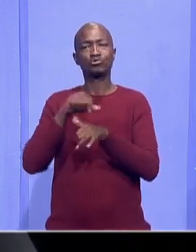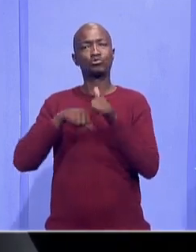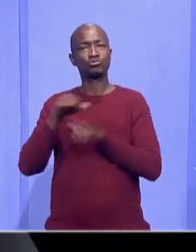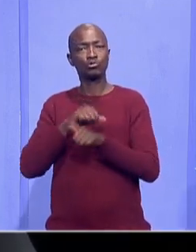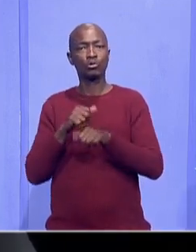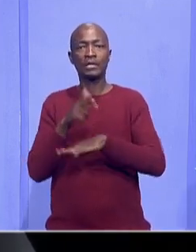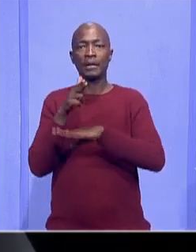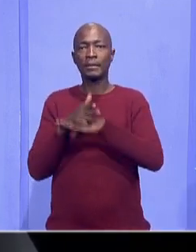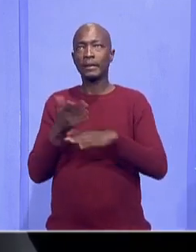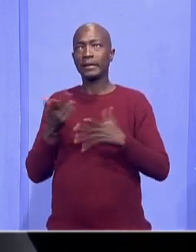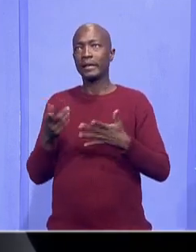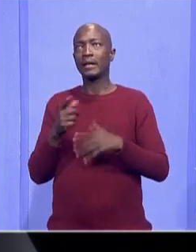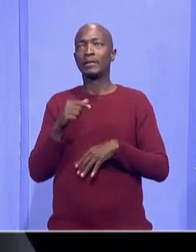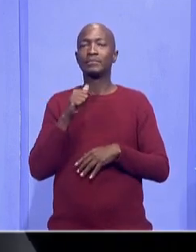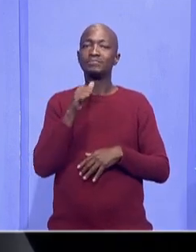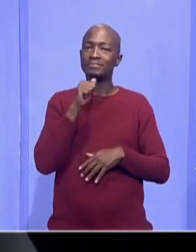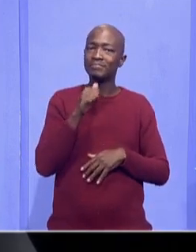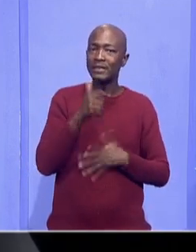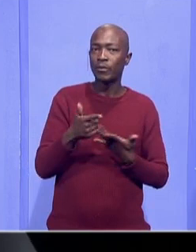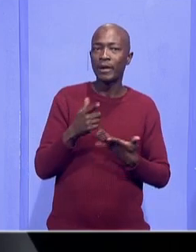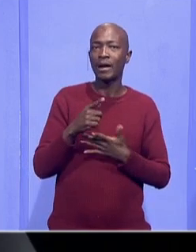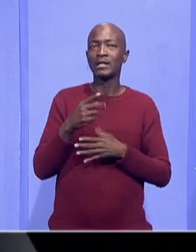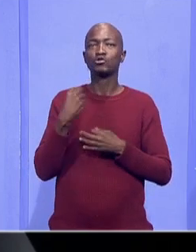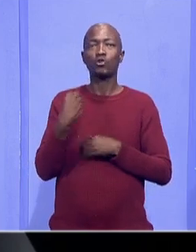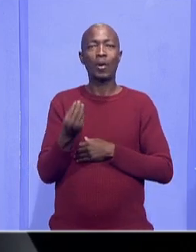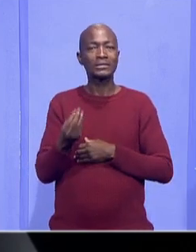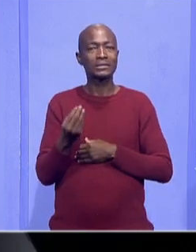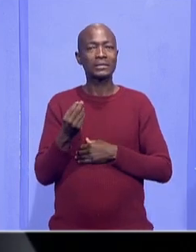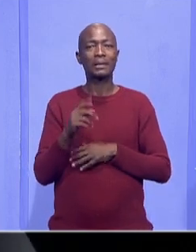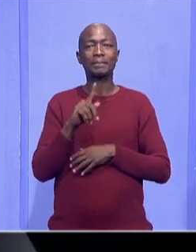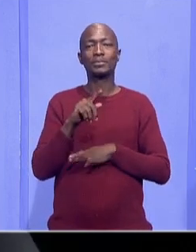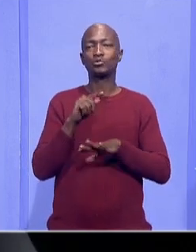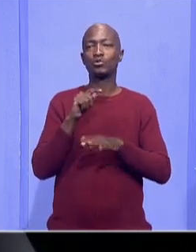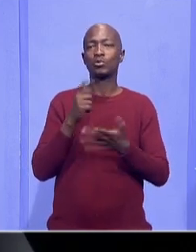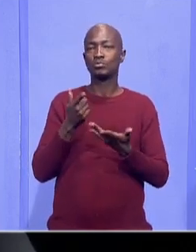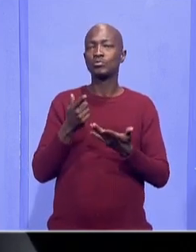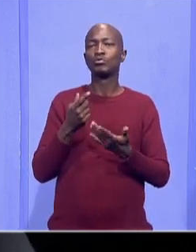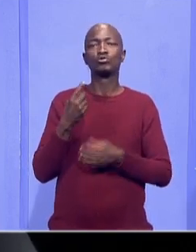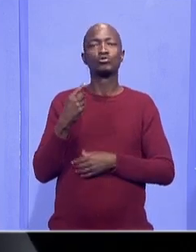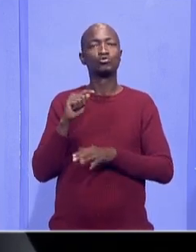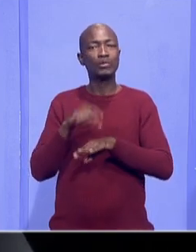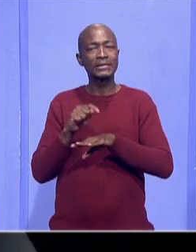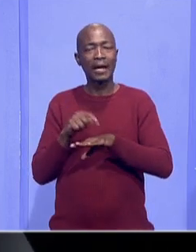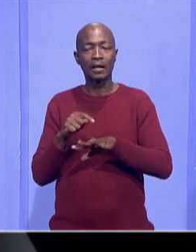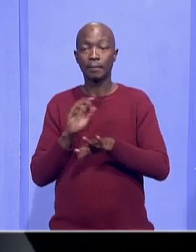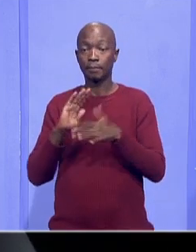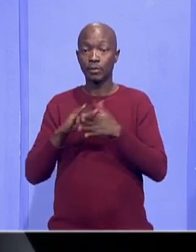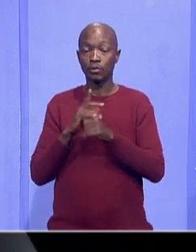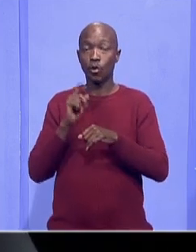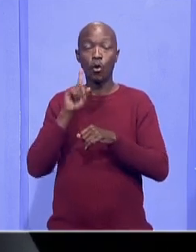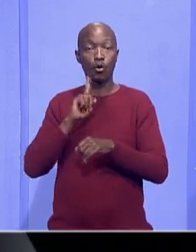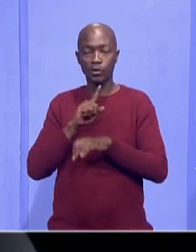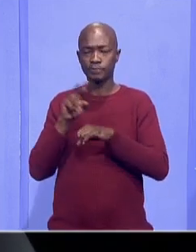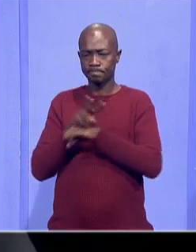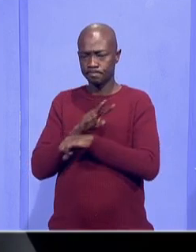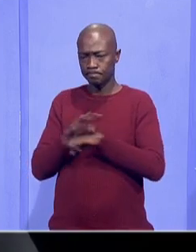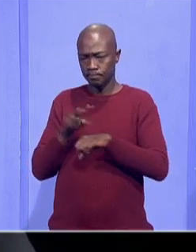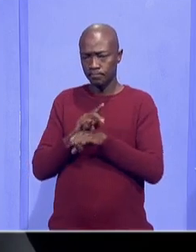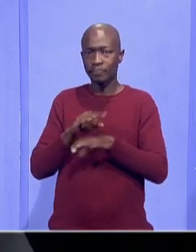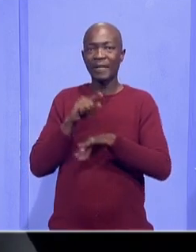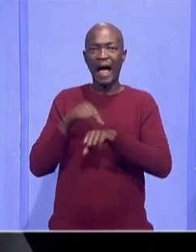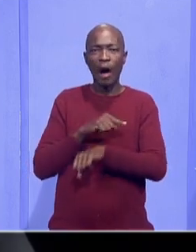your TikTok, your Twitter, and the likes. And because of that, we do constant monitoring on a daily basis, hourly basis, to